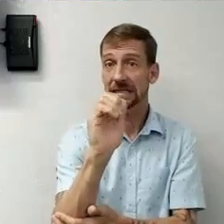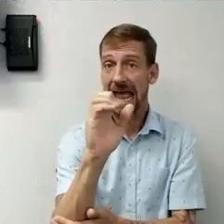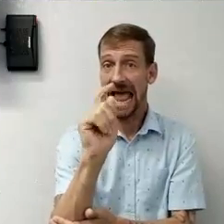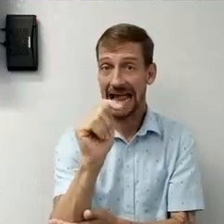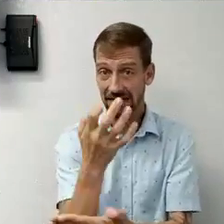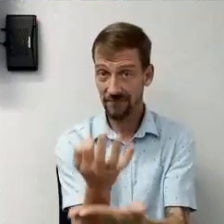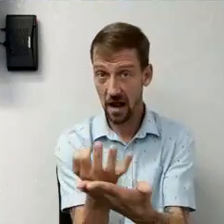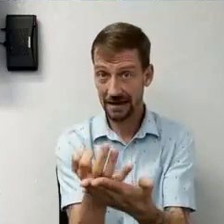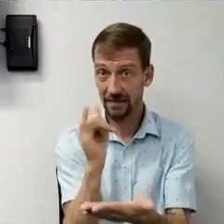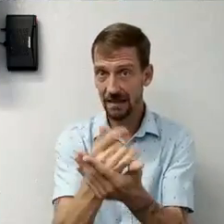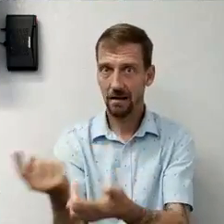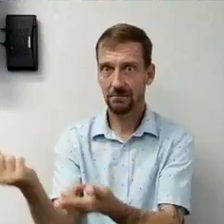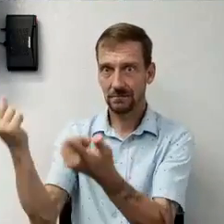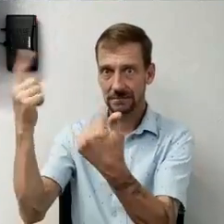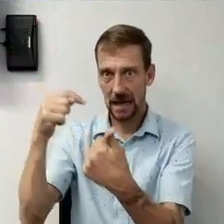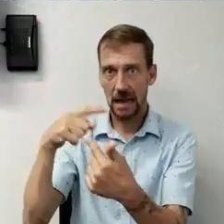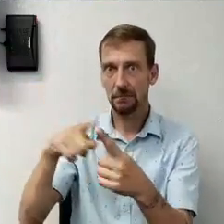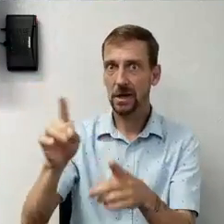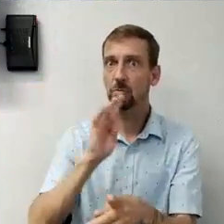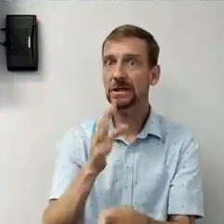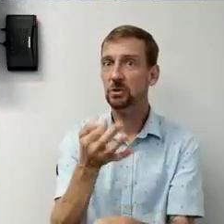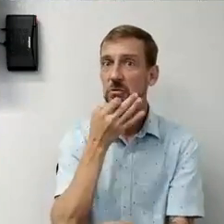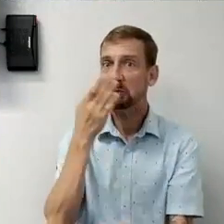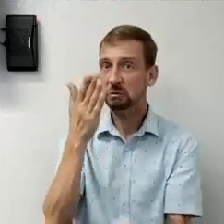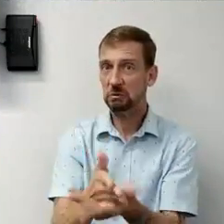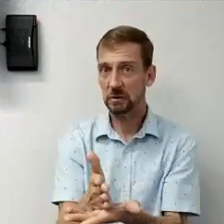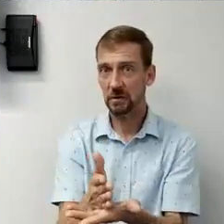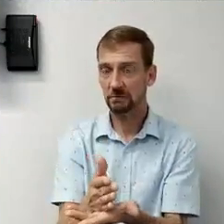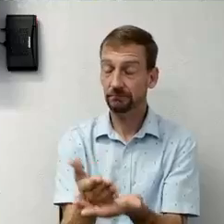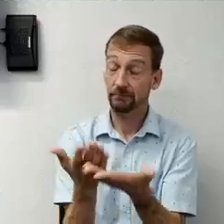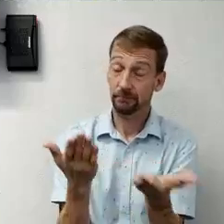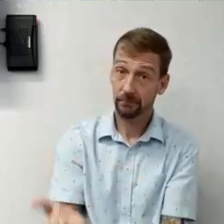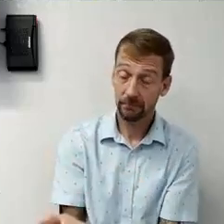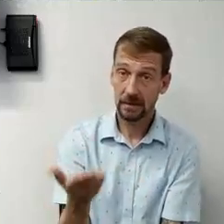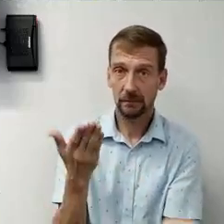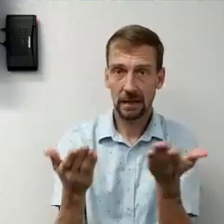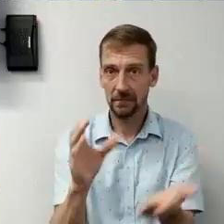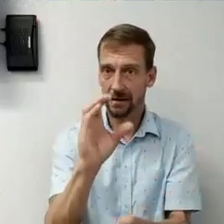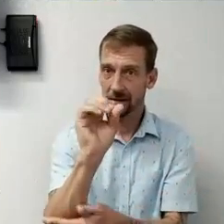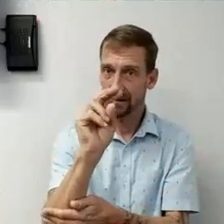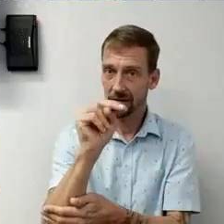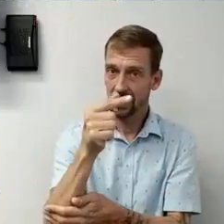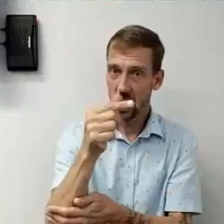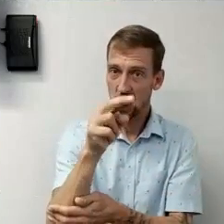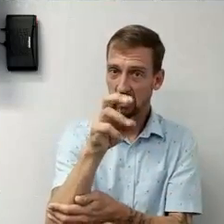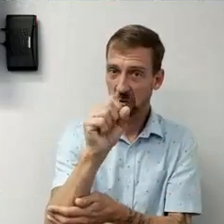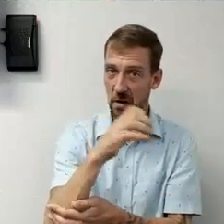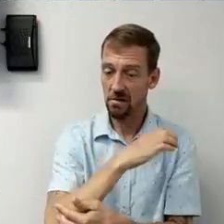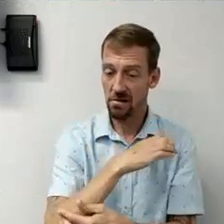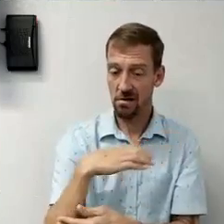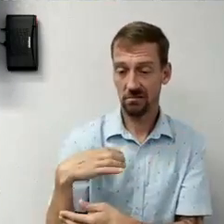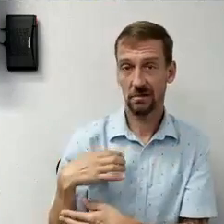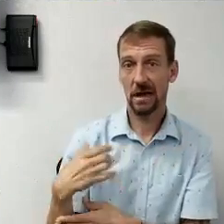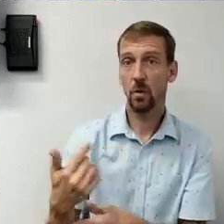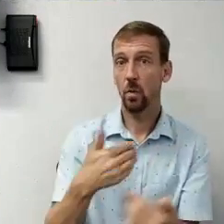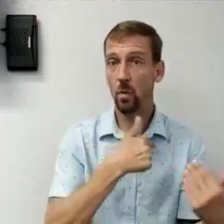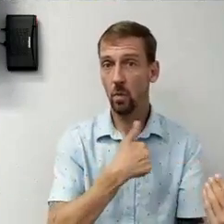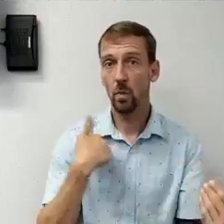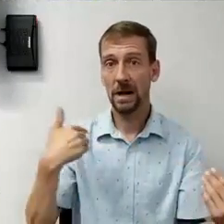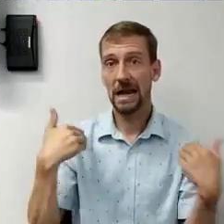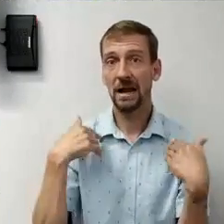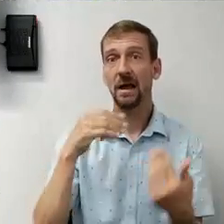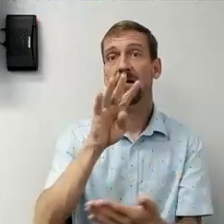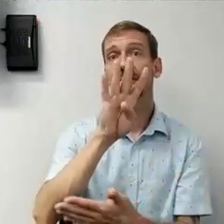come in but is about to stop unless Congress acts again, we had a $4.6